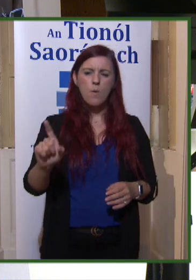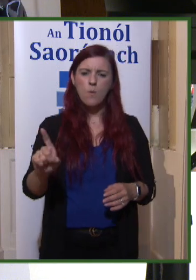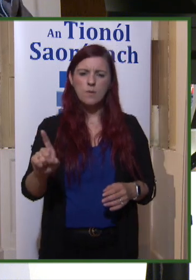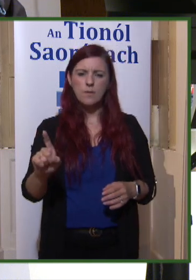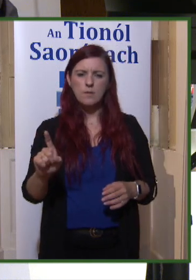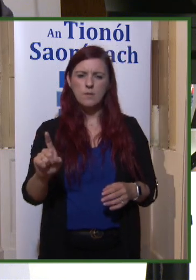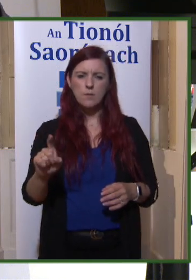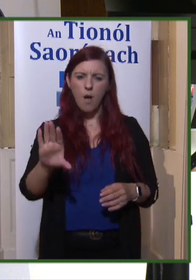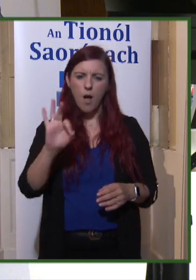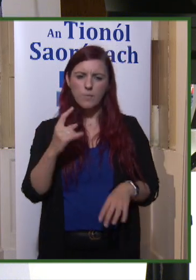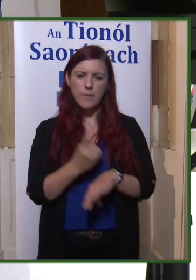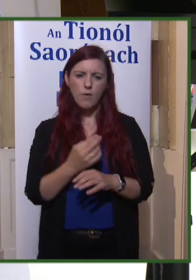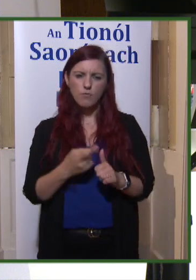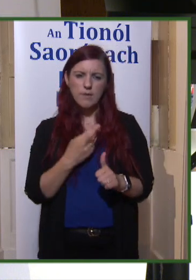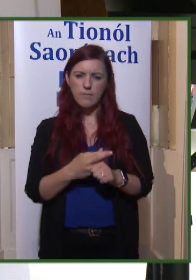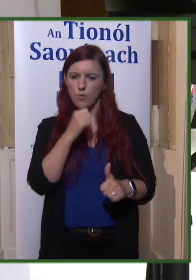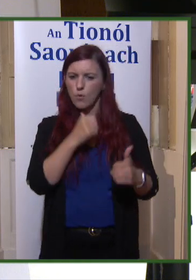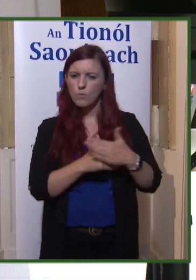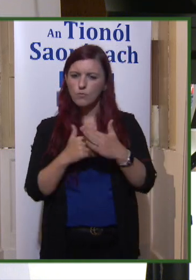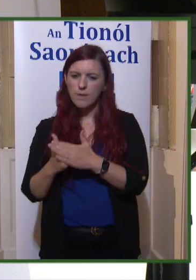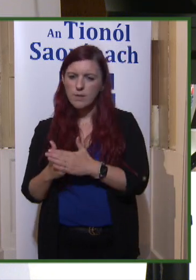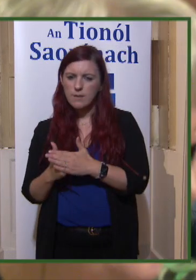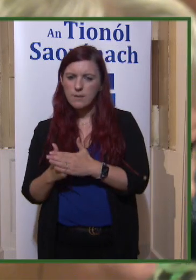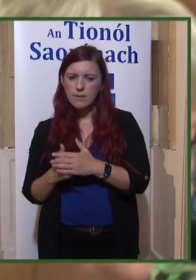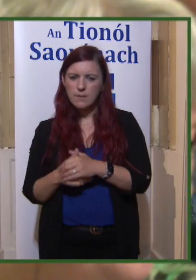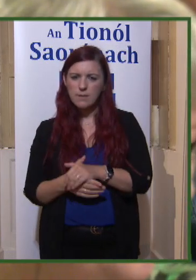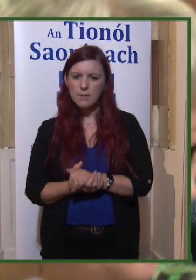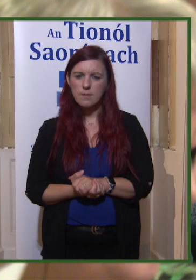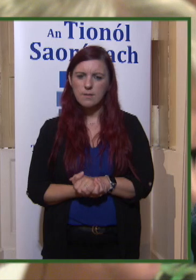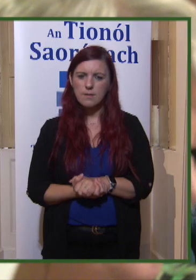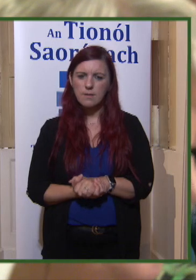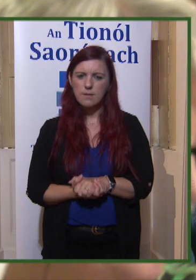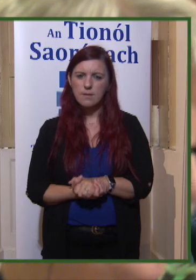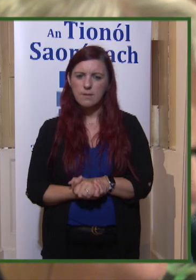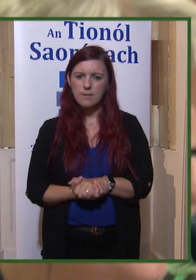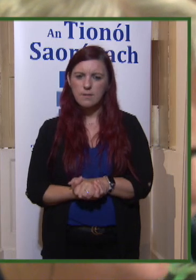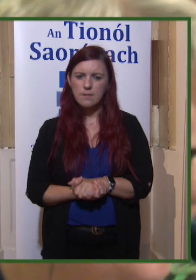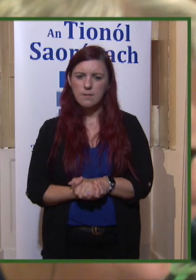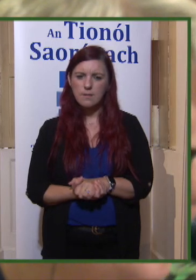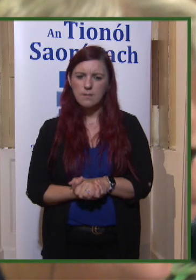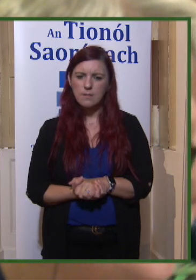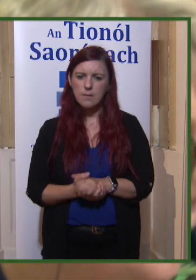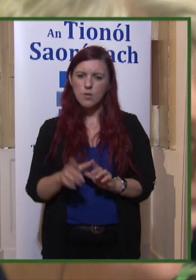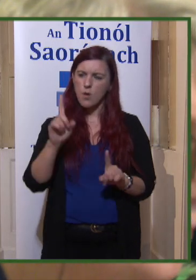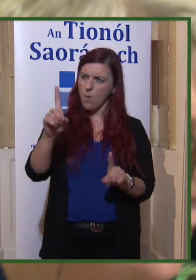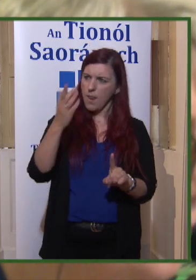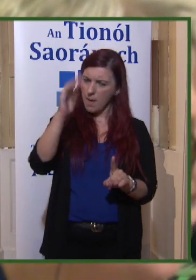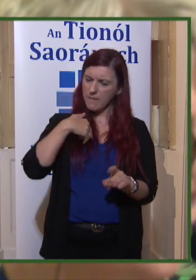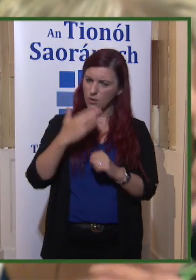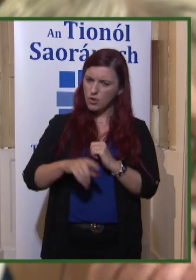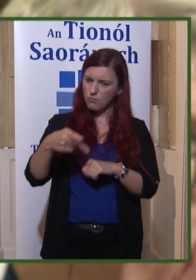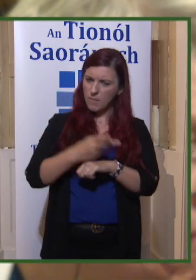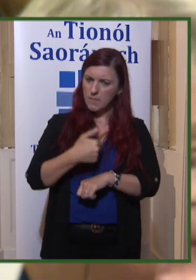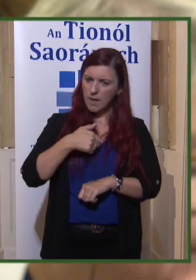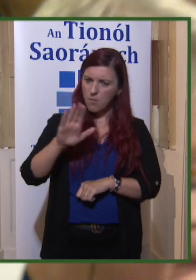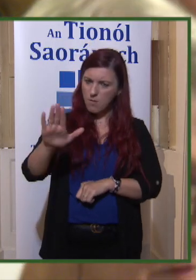there already for no restrictions. No restrictions, unless you put it under each question. Let me finish. If you